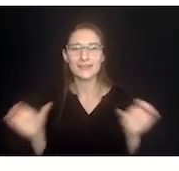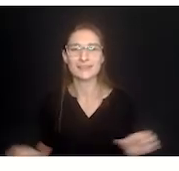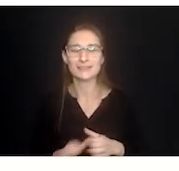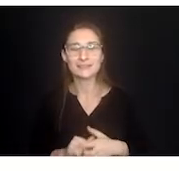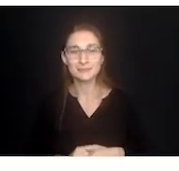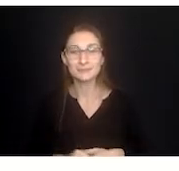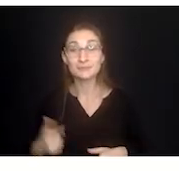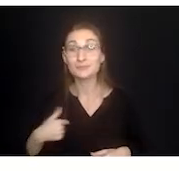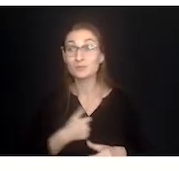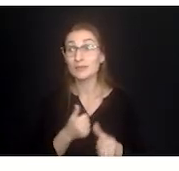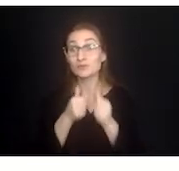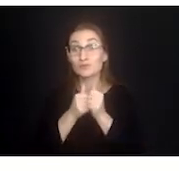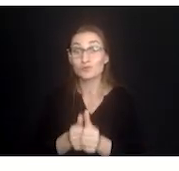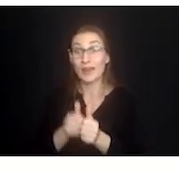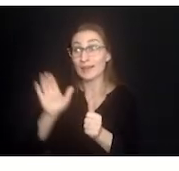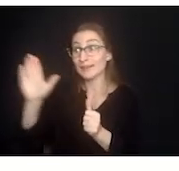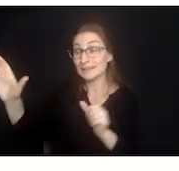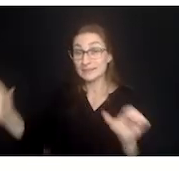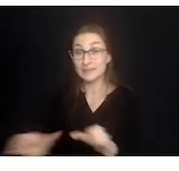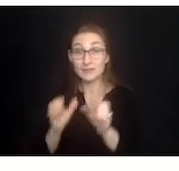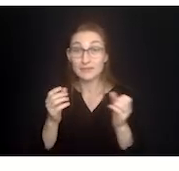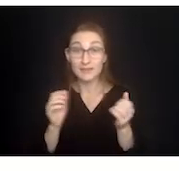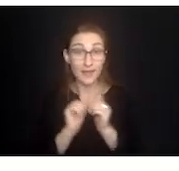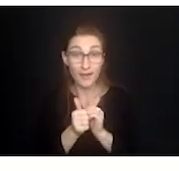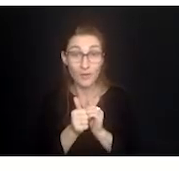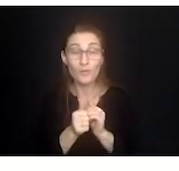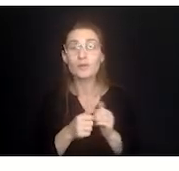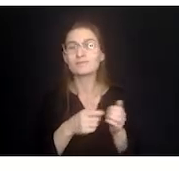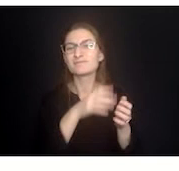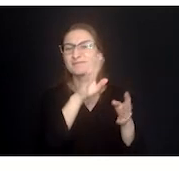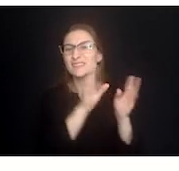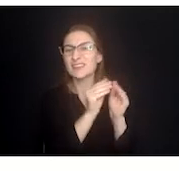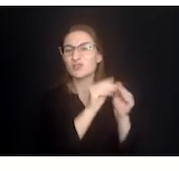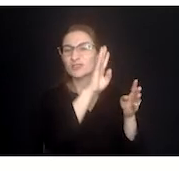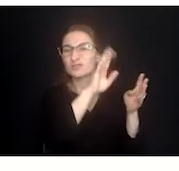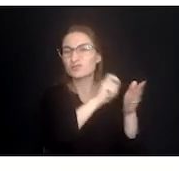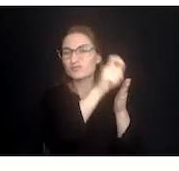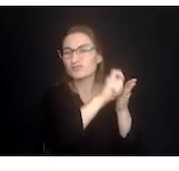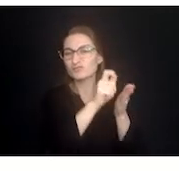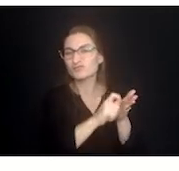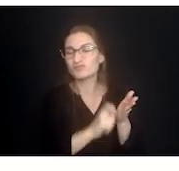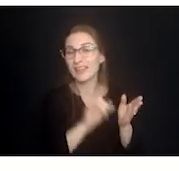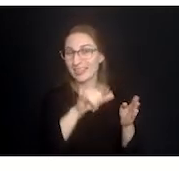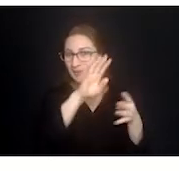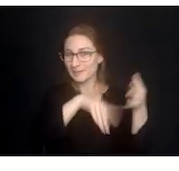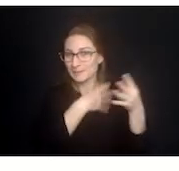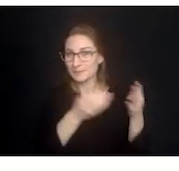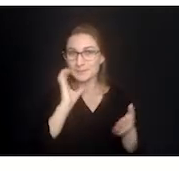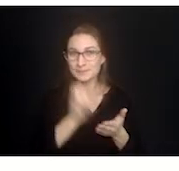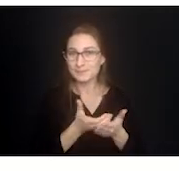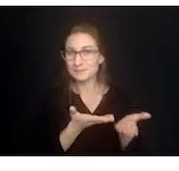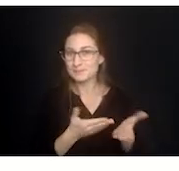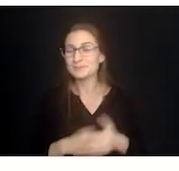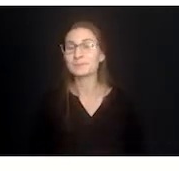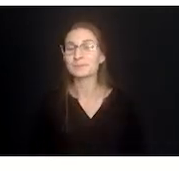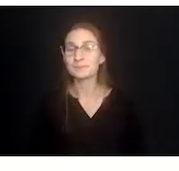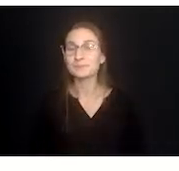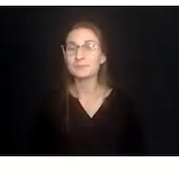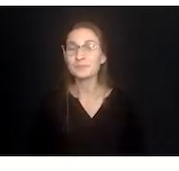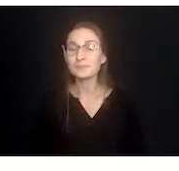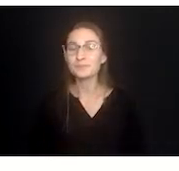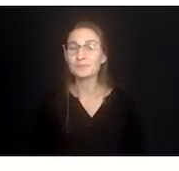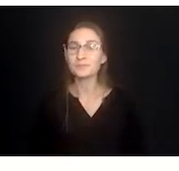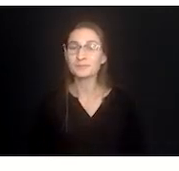different activities throughout the day. And one of the things that help us track what he's doing is this session checklist, just to help track these activities, what